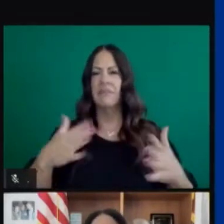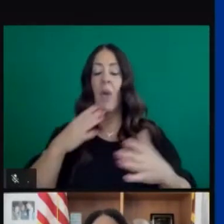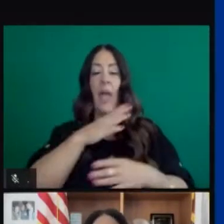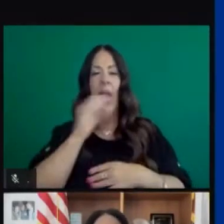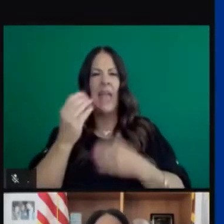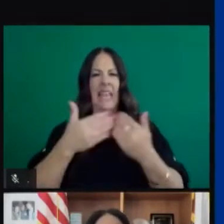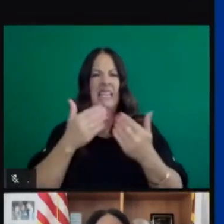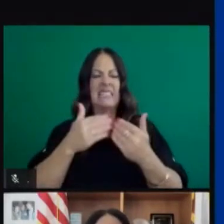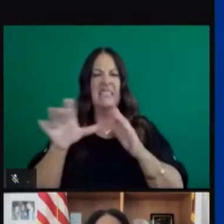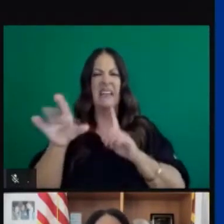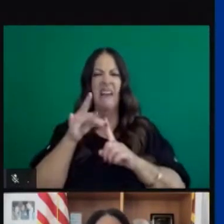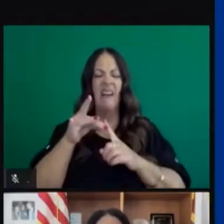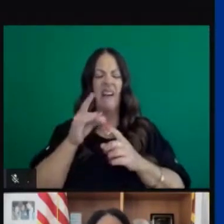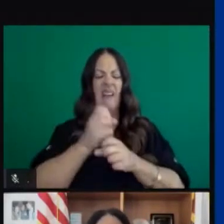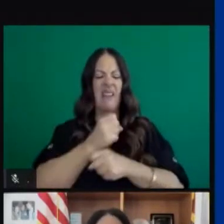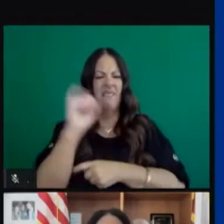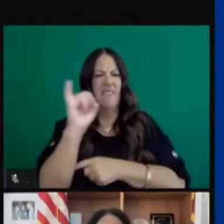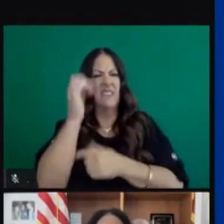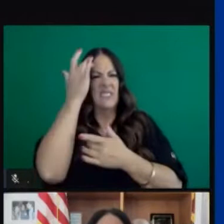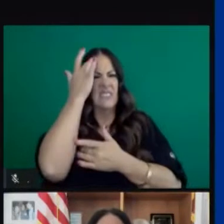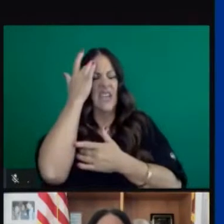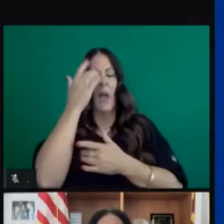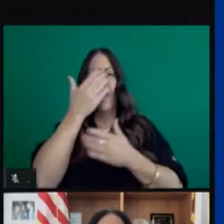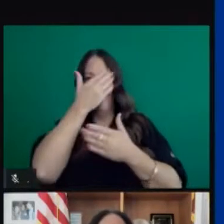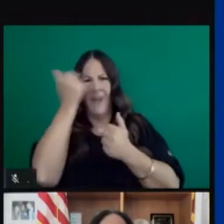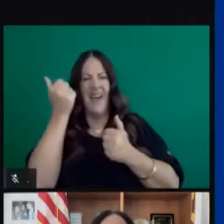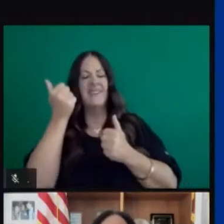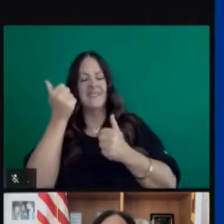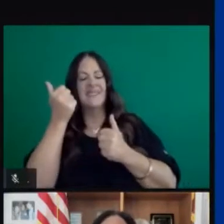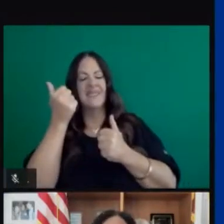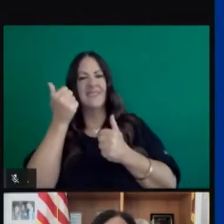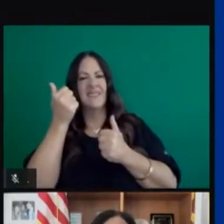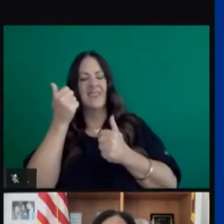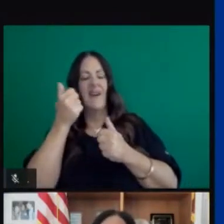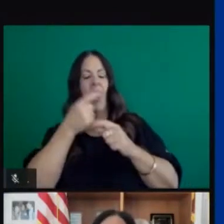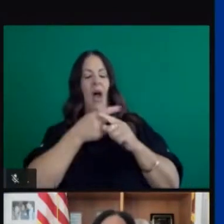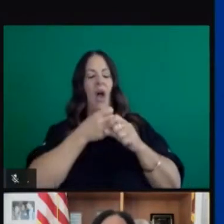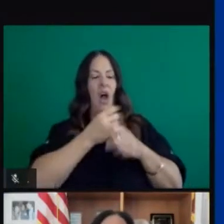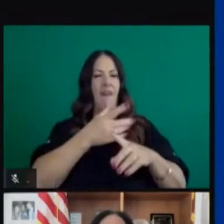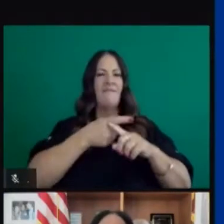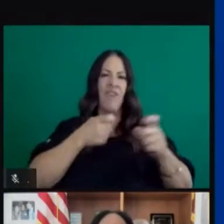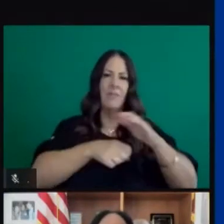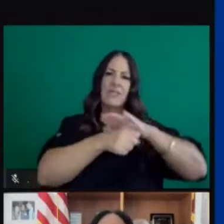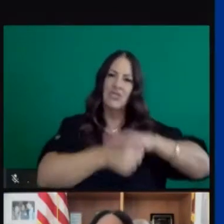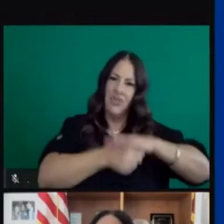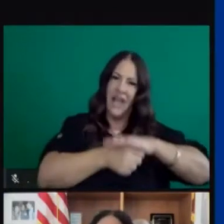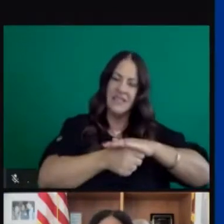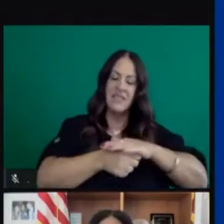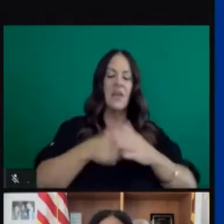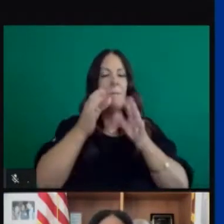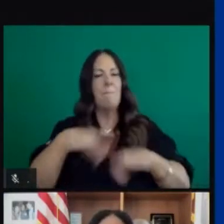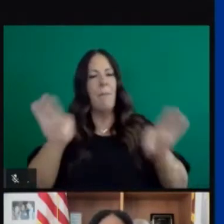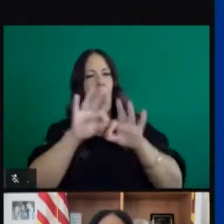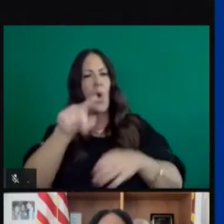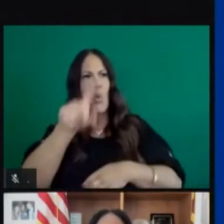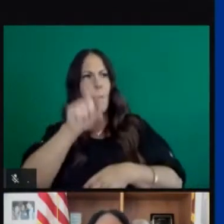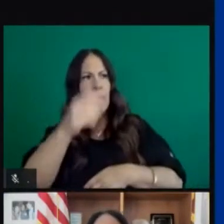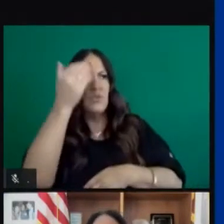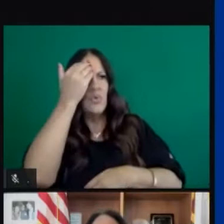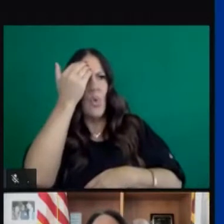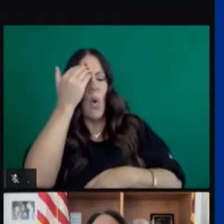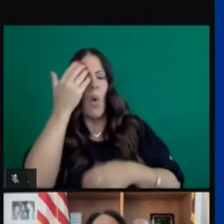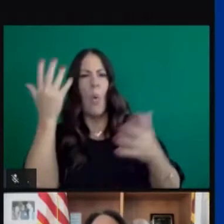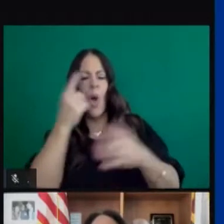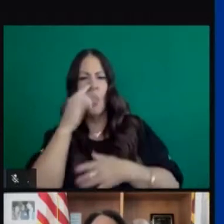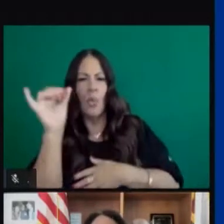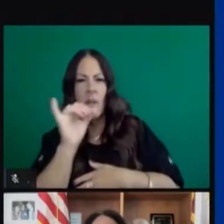also associated with an overactive stress response. So it's important for folks to know that these changes aren't just in your head, right? And